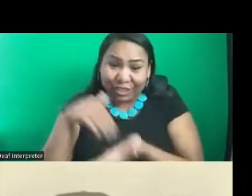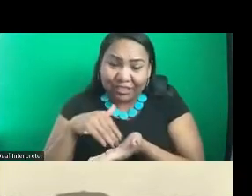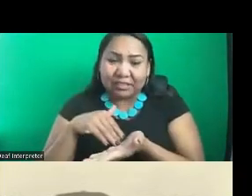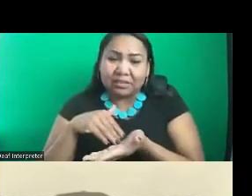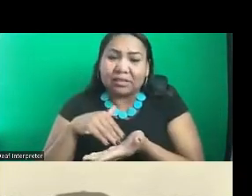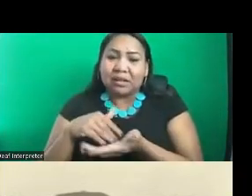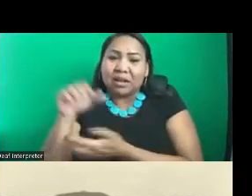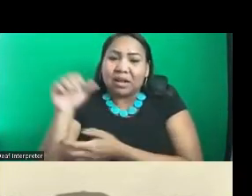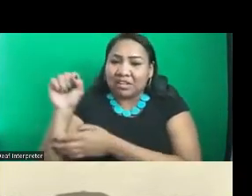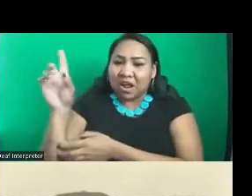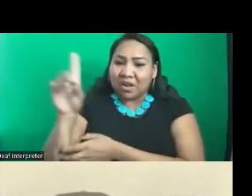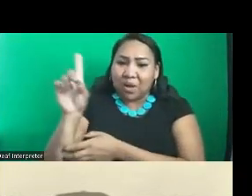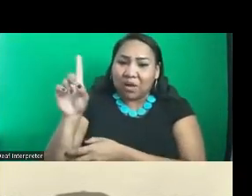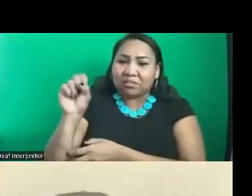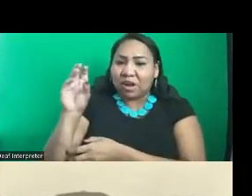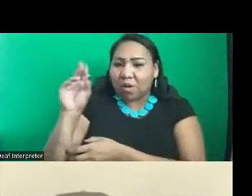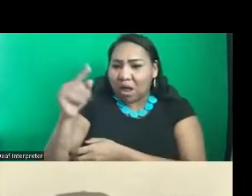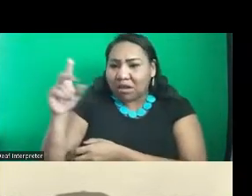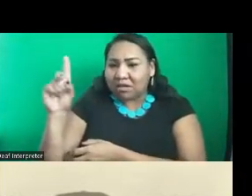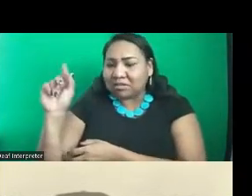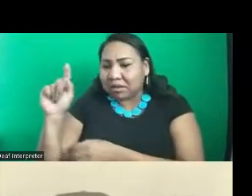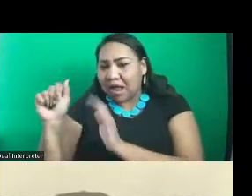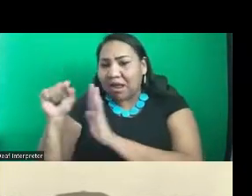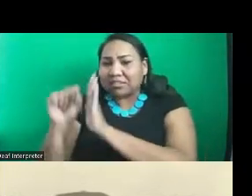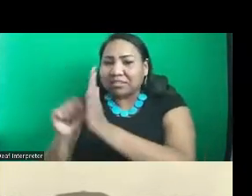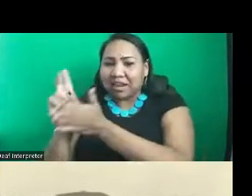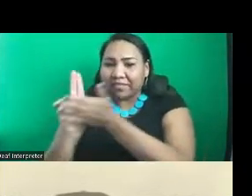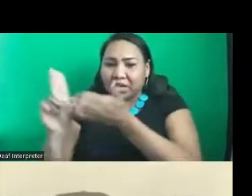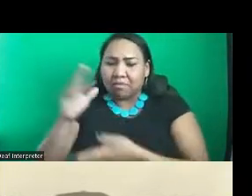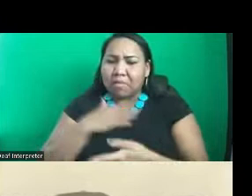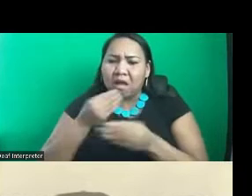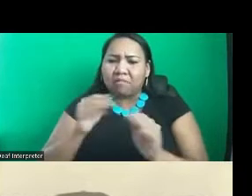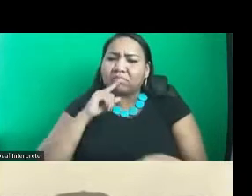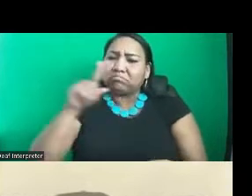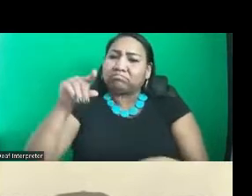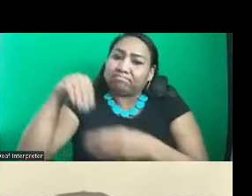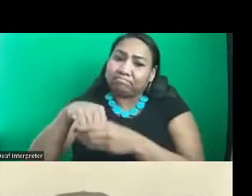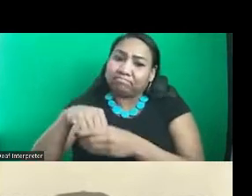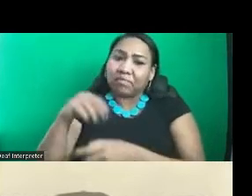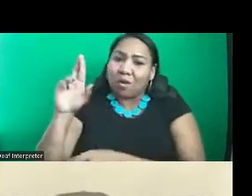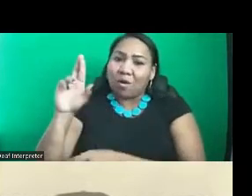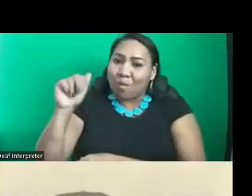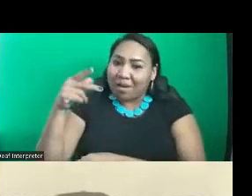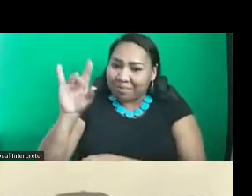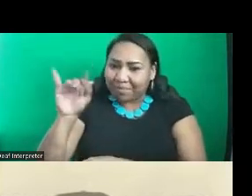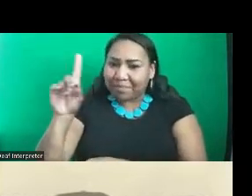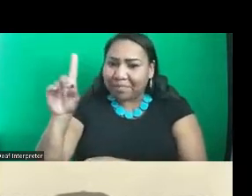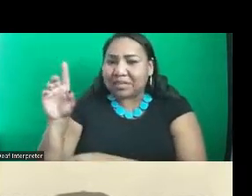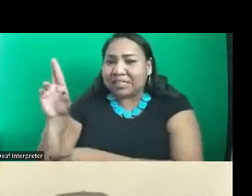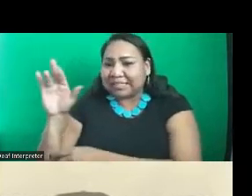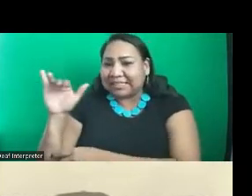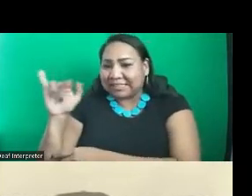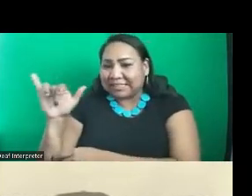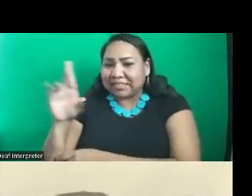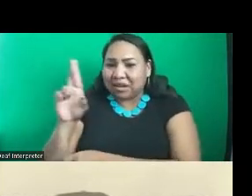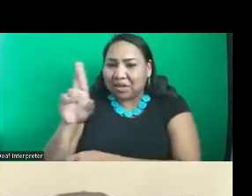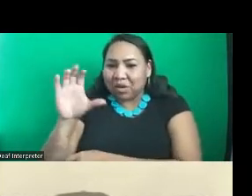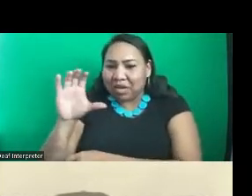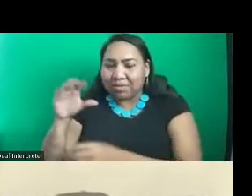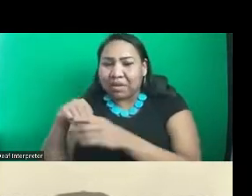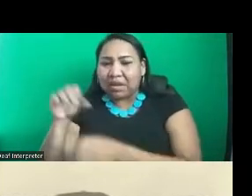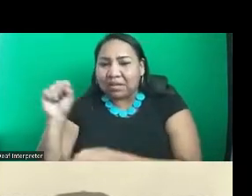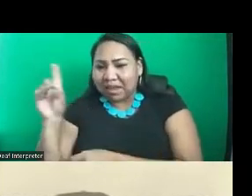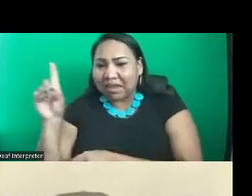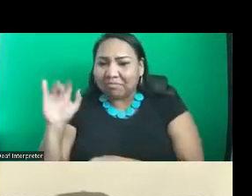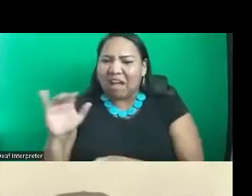University. And our office is in Rapid City, South Dakota. And this is the name of our program that